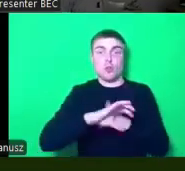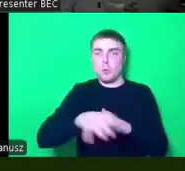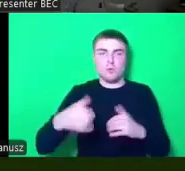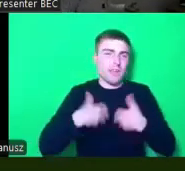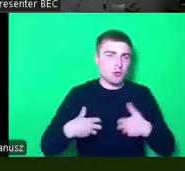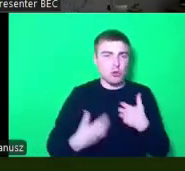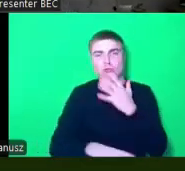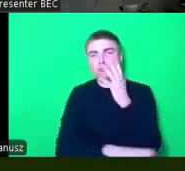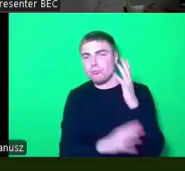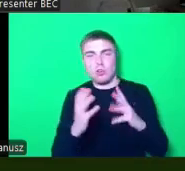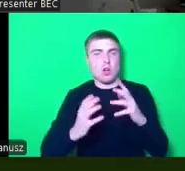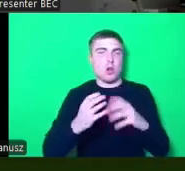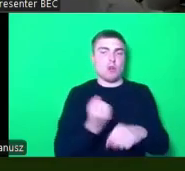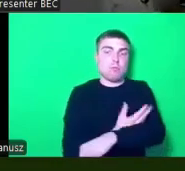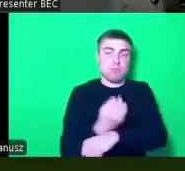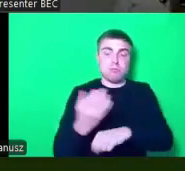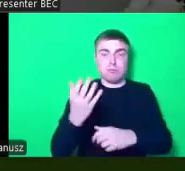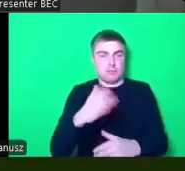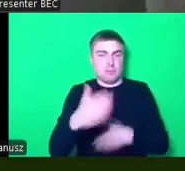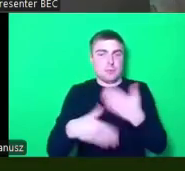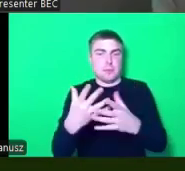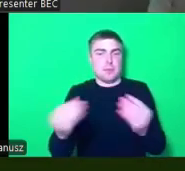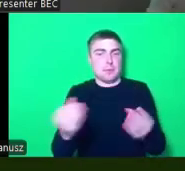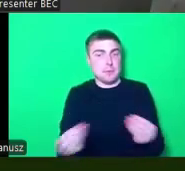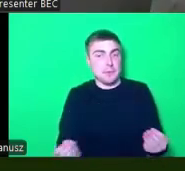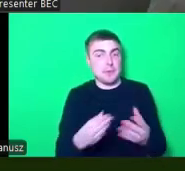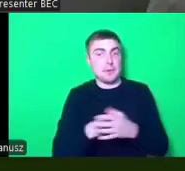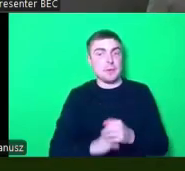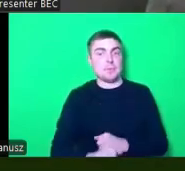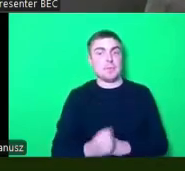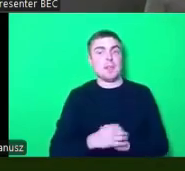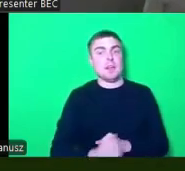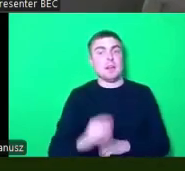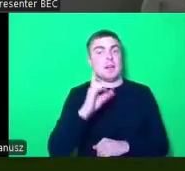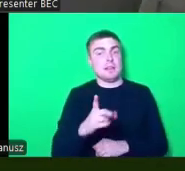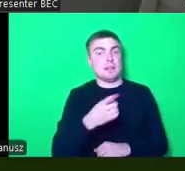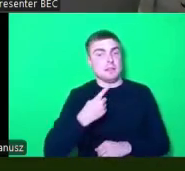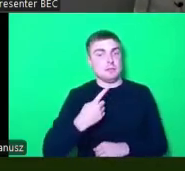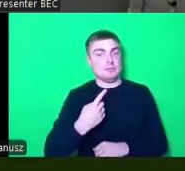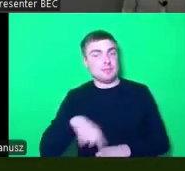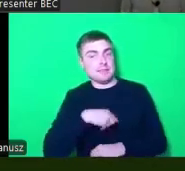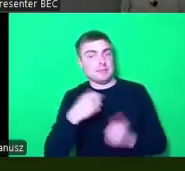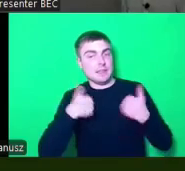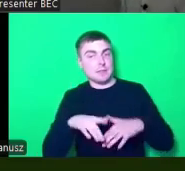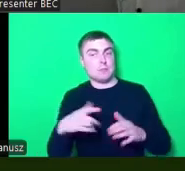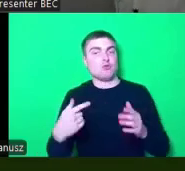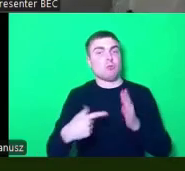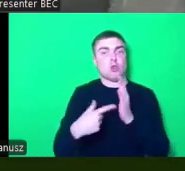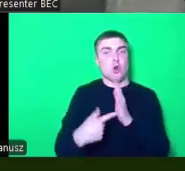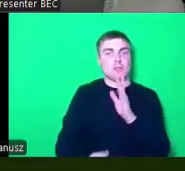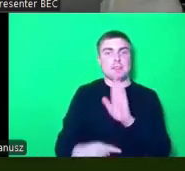human health, it's maybe not, because we want to have the green areas all around where human beings live. So